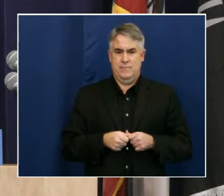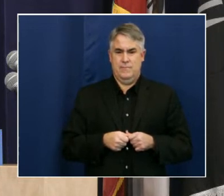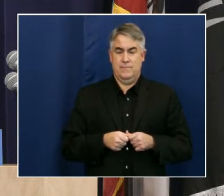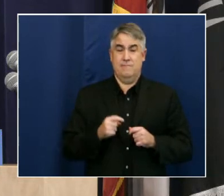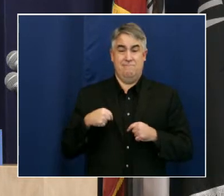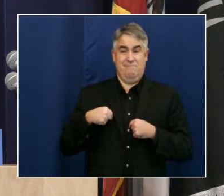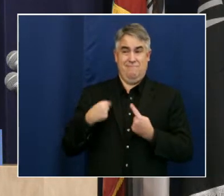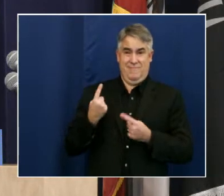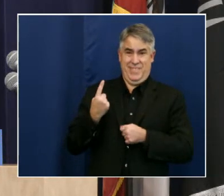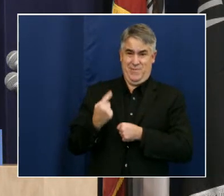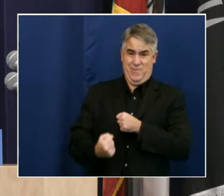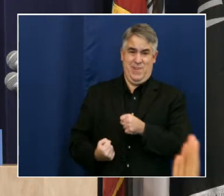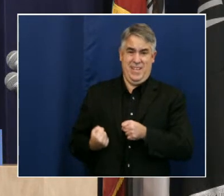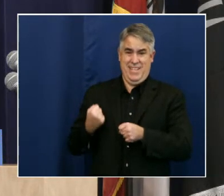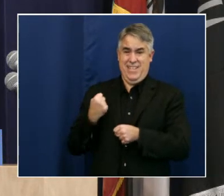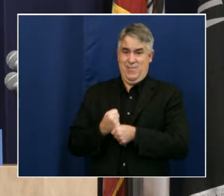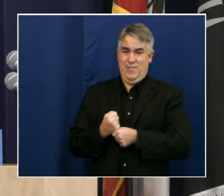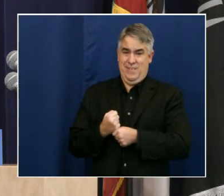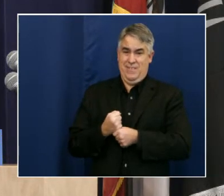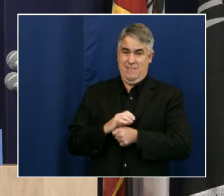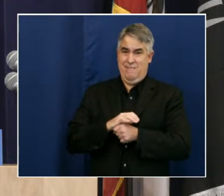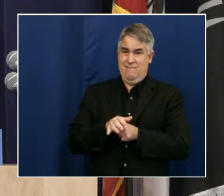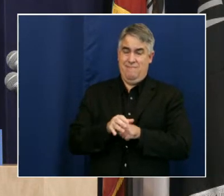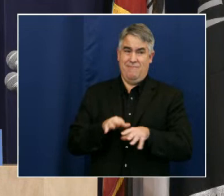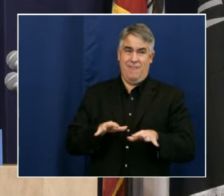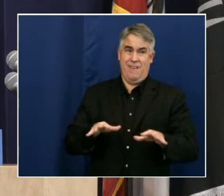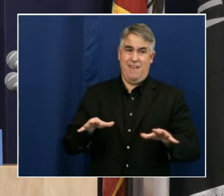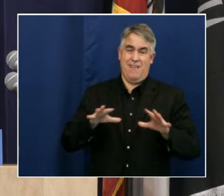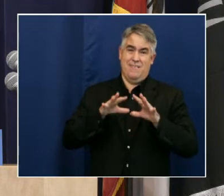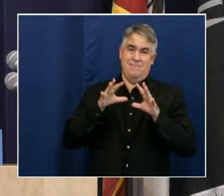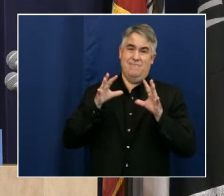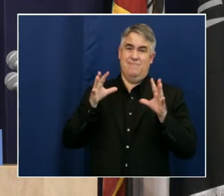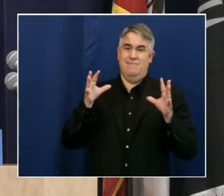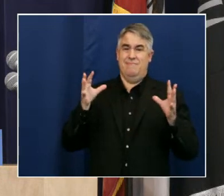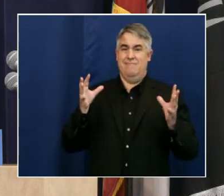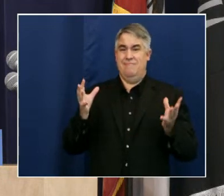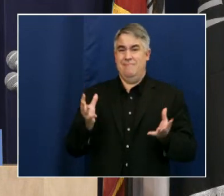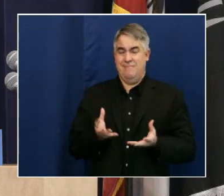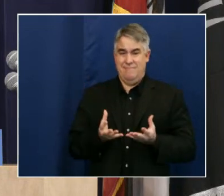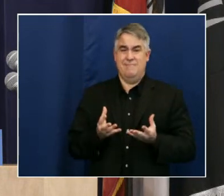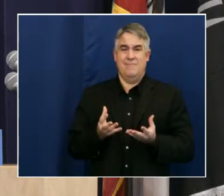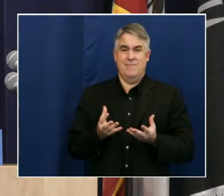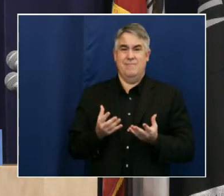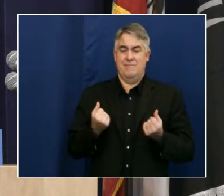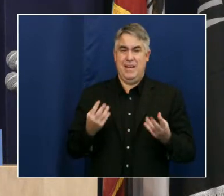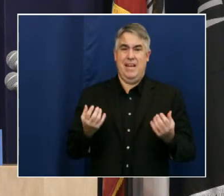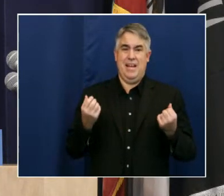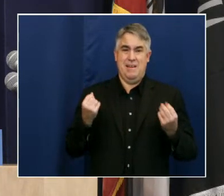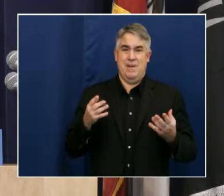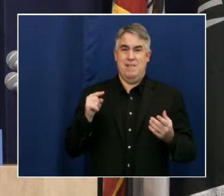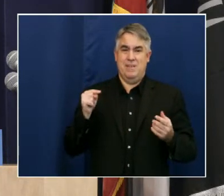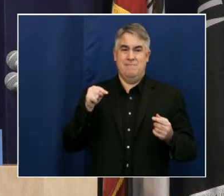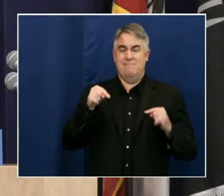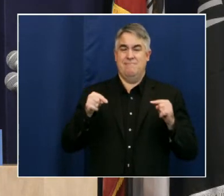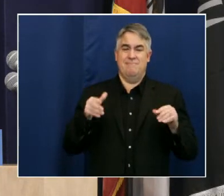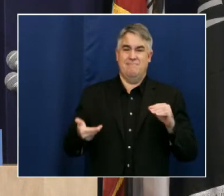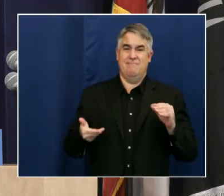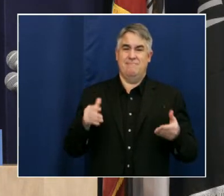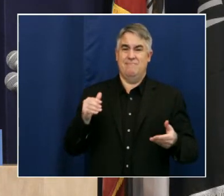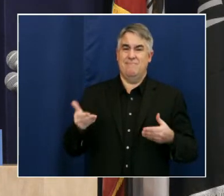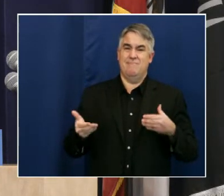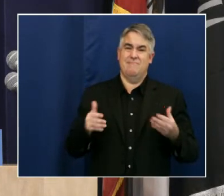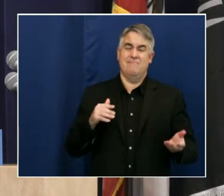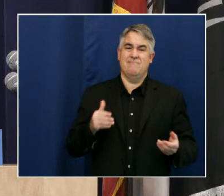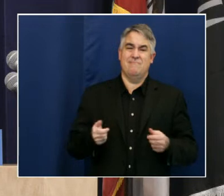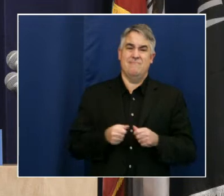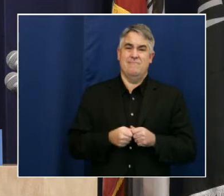when I say that I know that livelihoods are on the line and that too many lives are at stake. We are committed to engaging and continuing